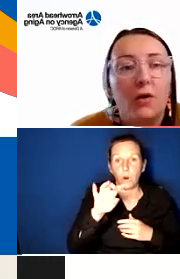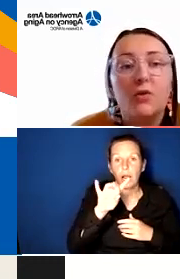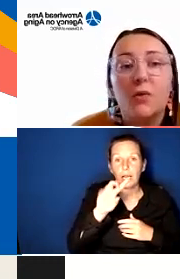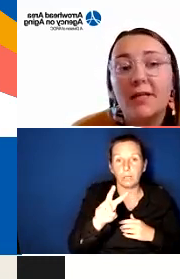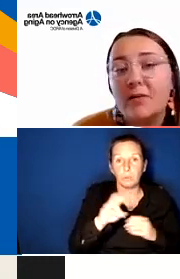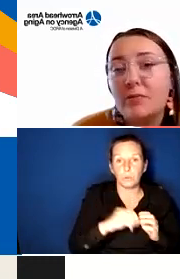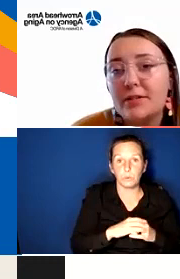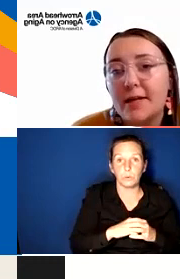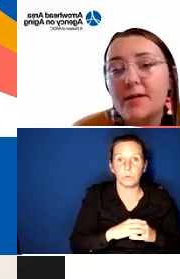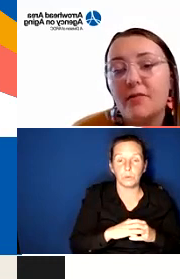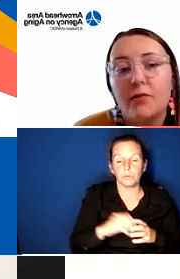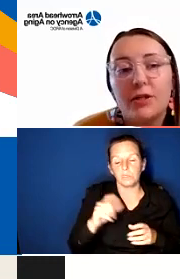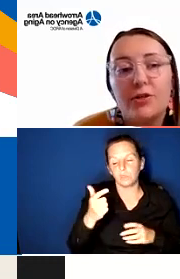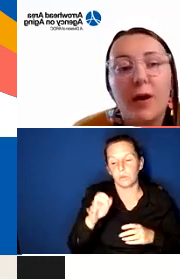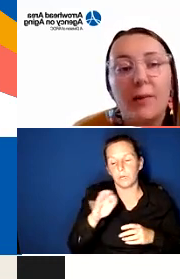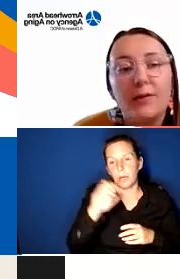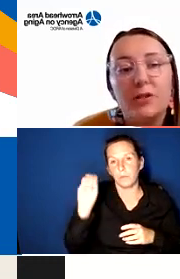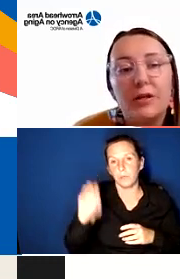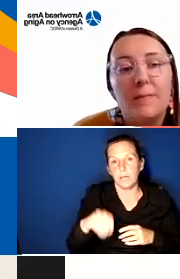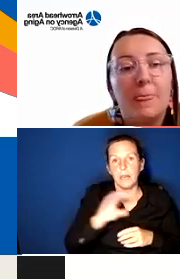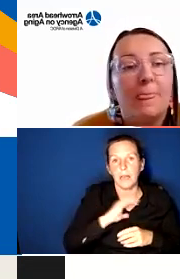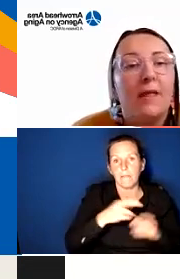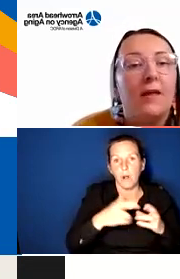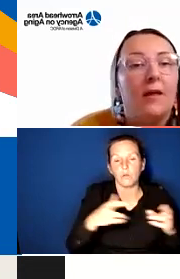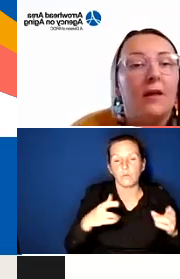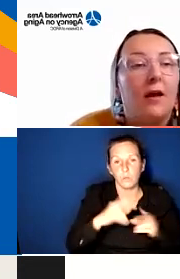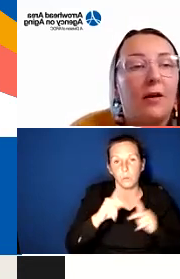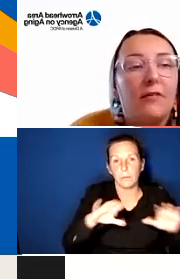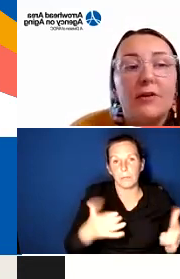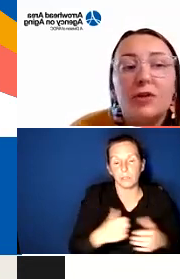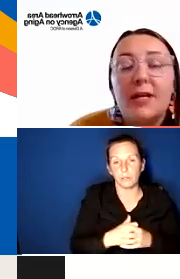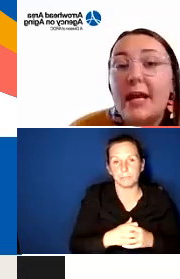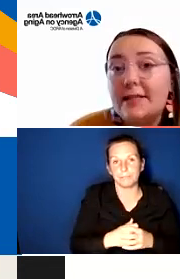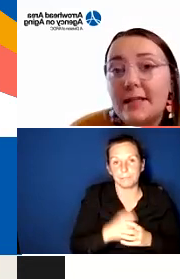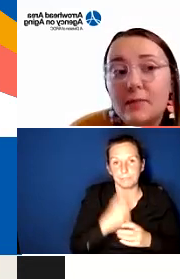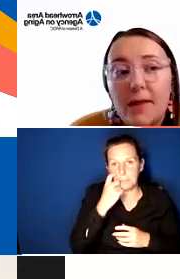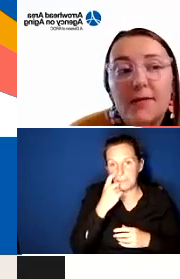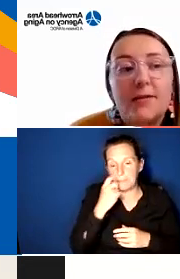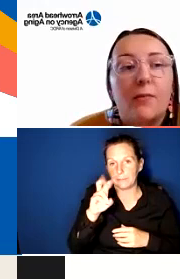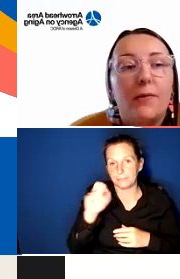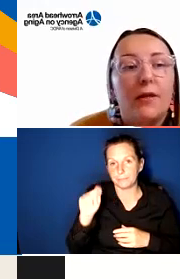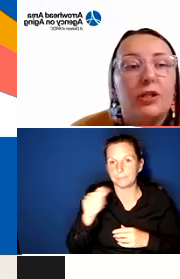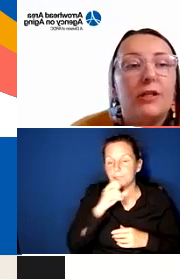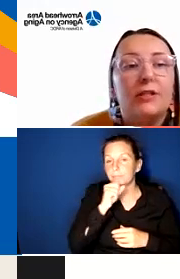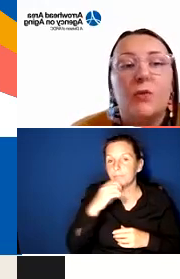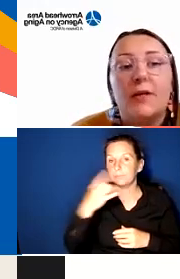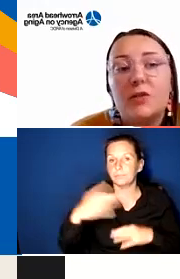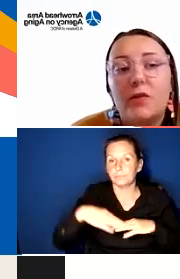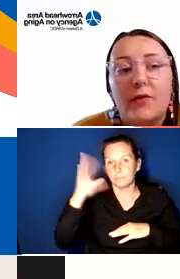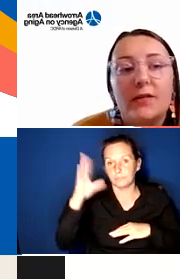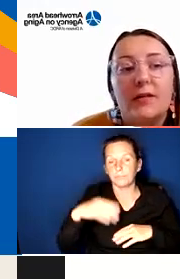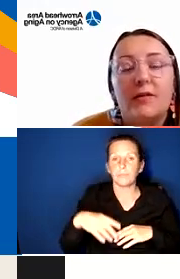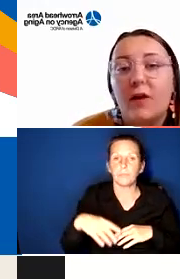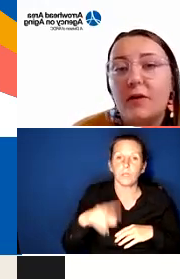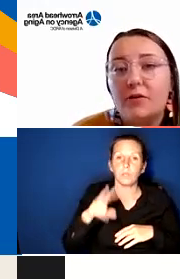94,482, or 29% of our regional population. Our veteran 18 plus population is